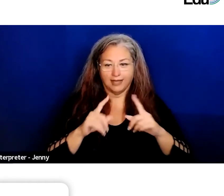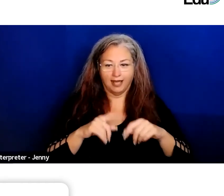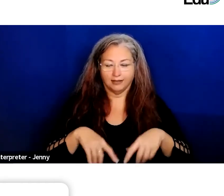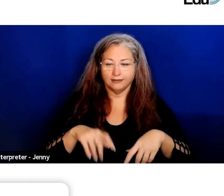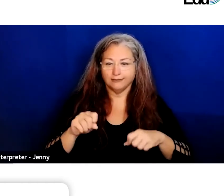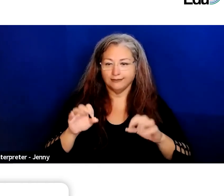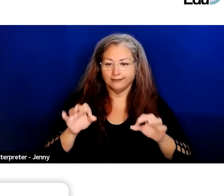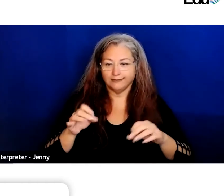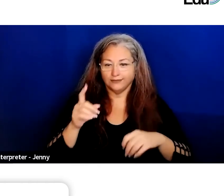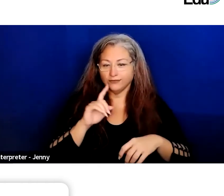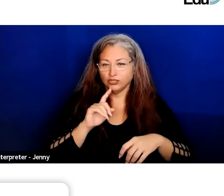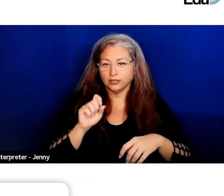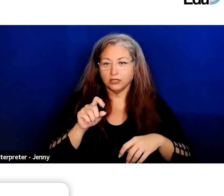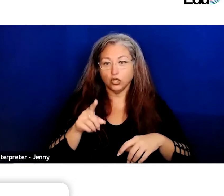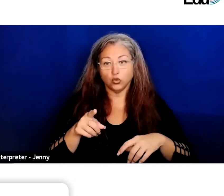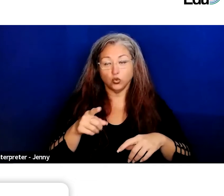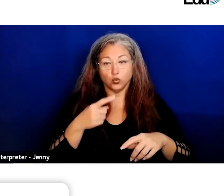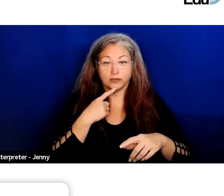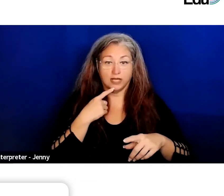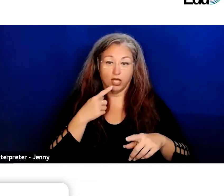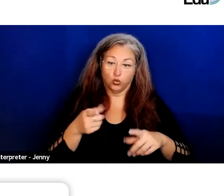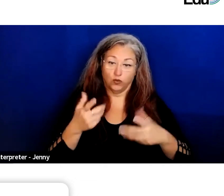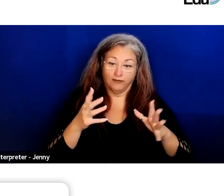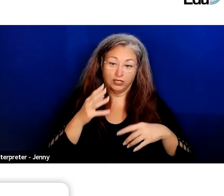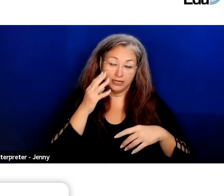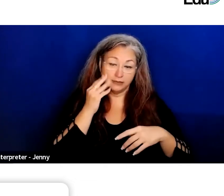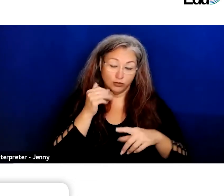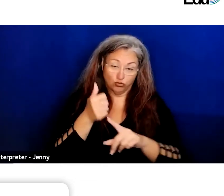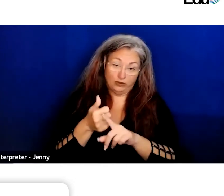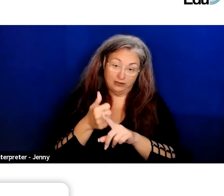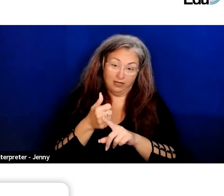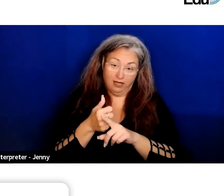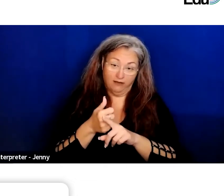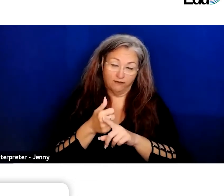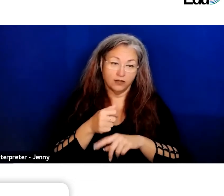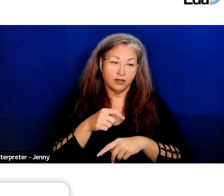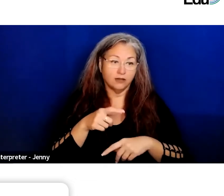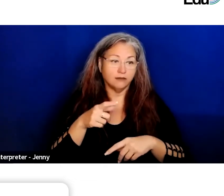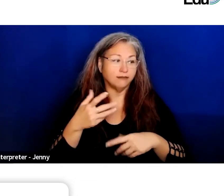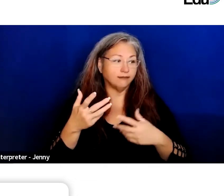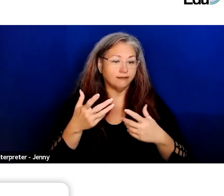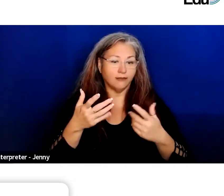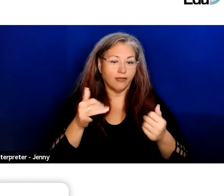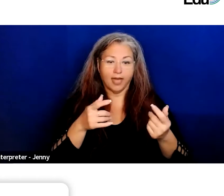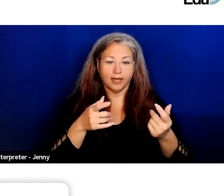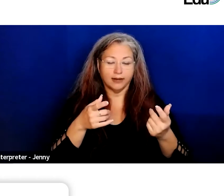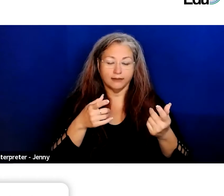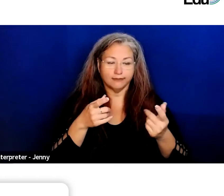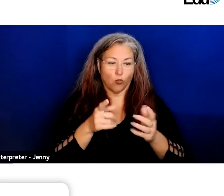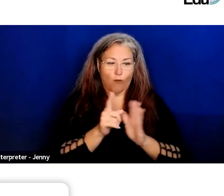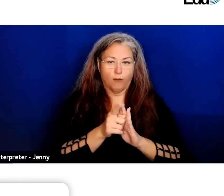sure. So, For sure. Would you say that you've had any experiences yourself where there's been a moment and you